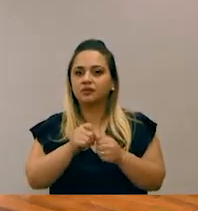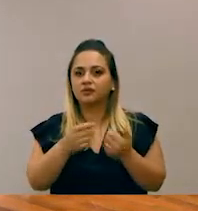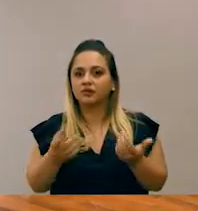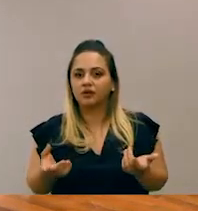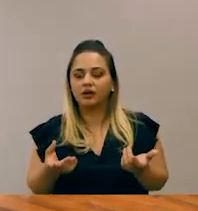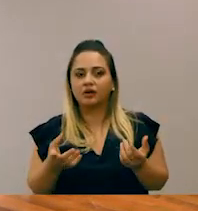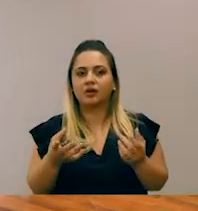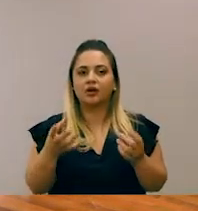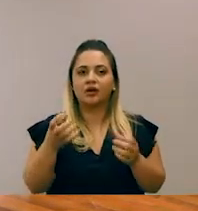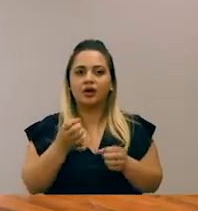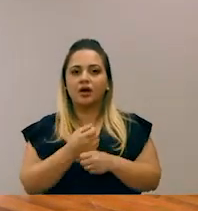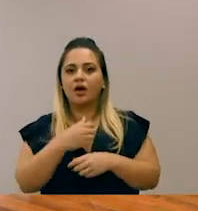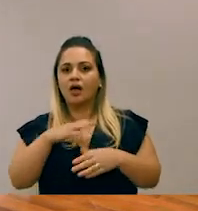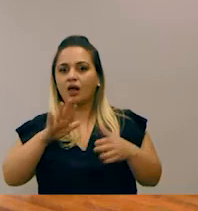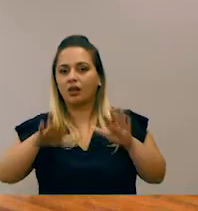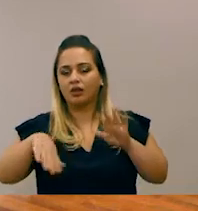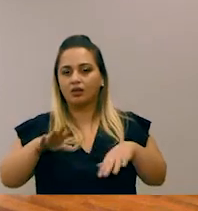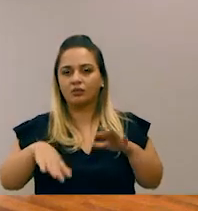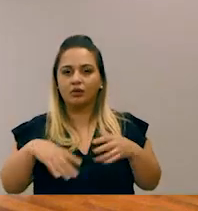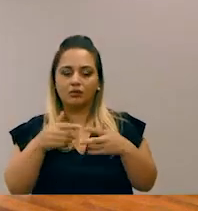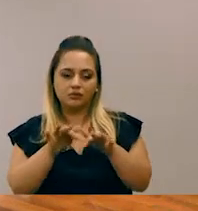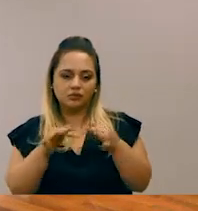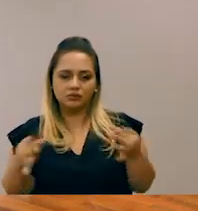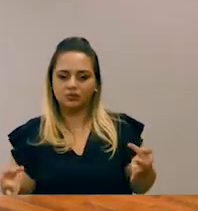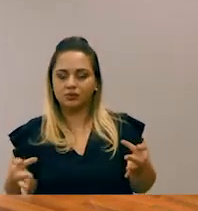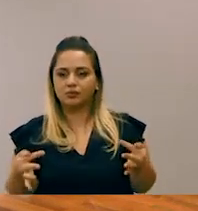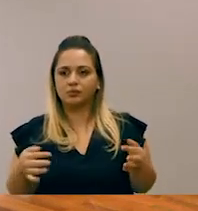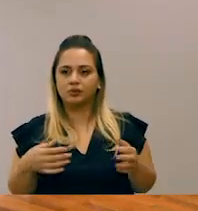have a lot of data?